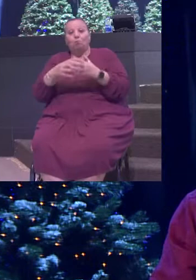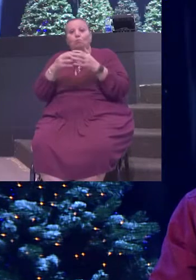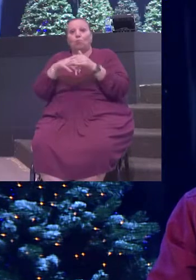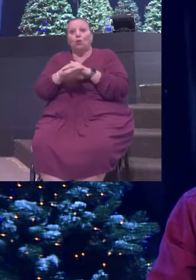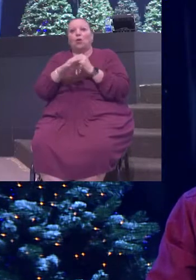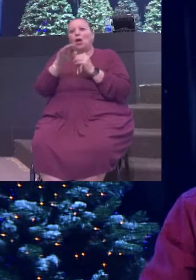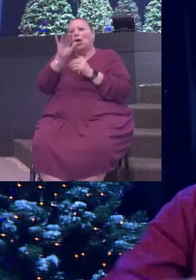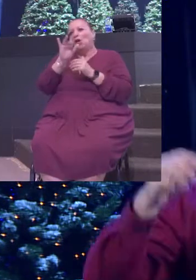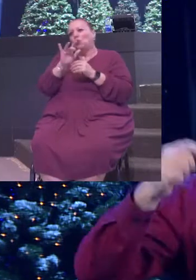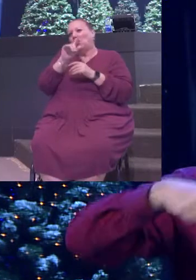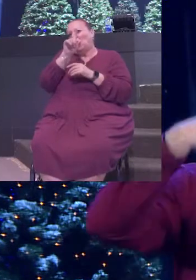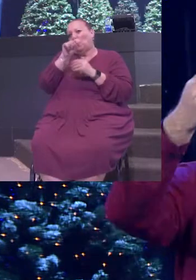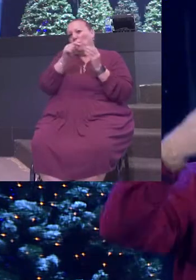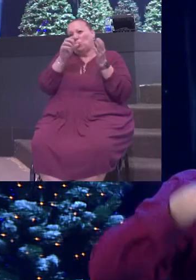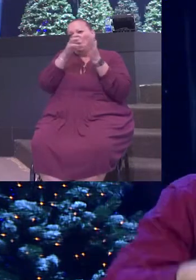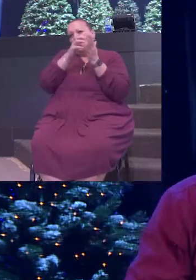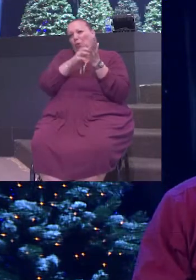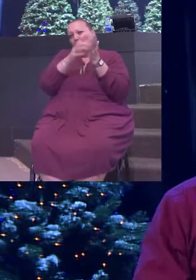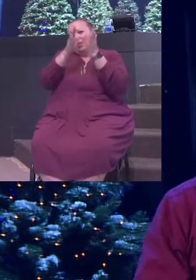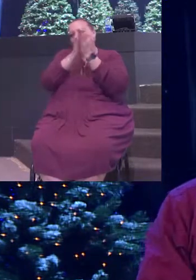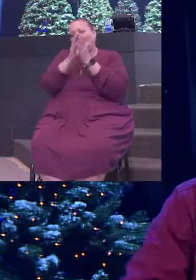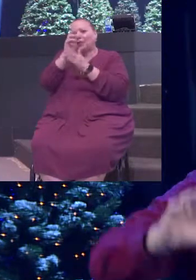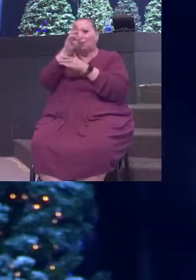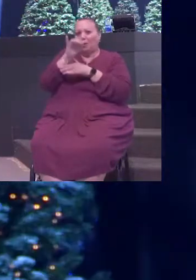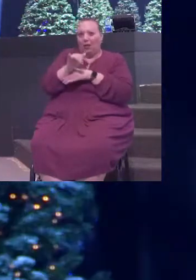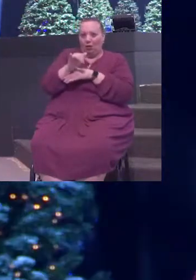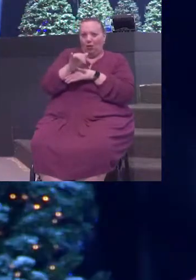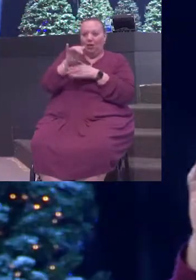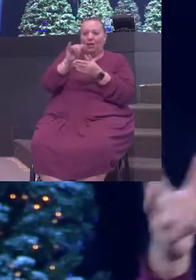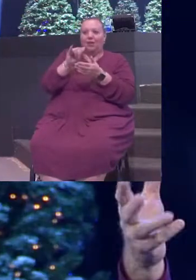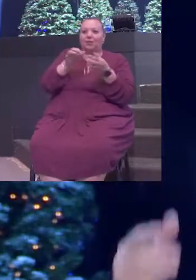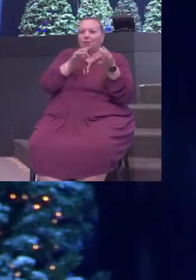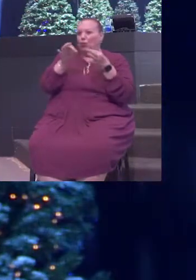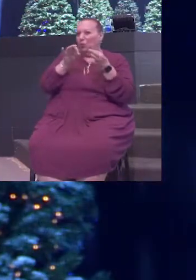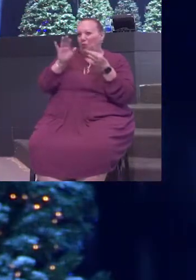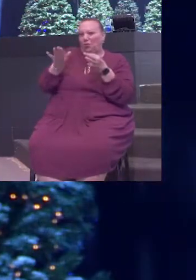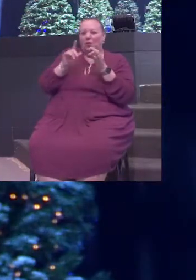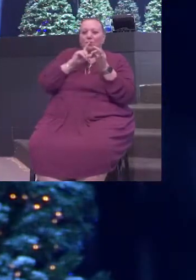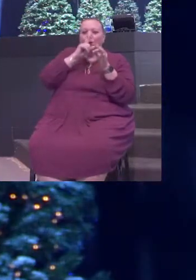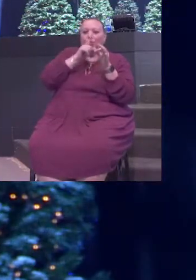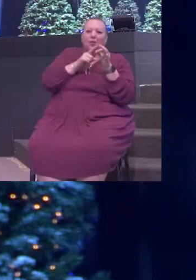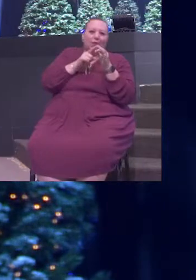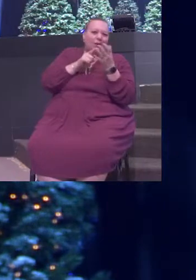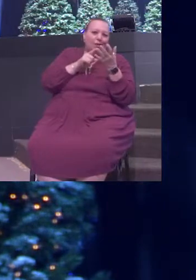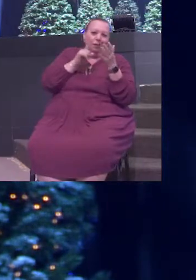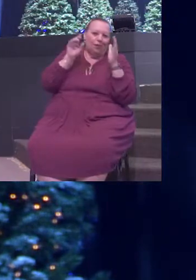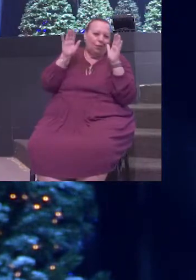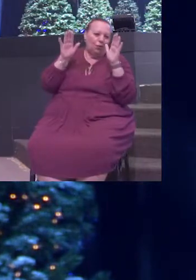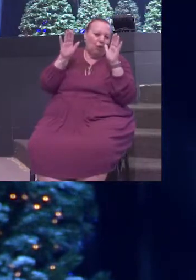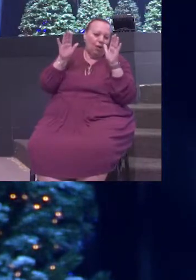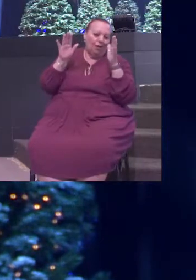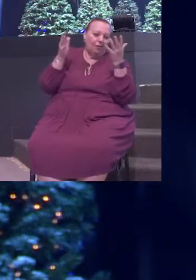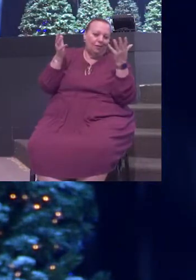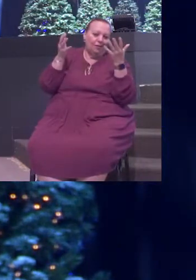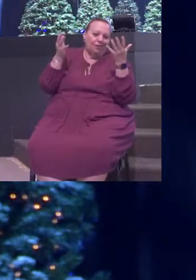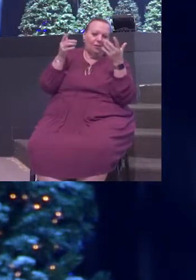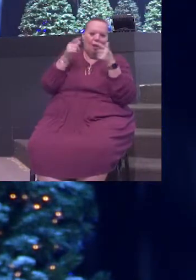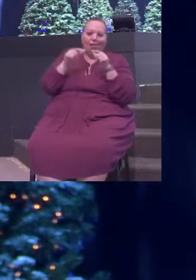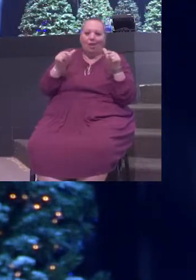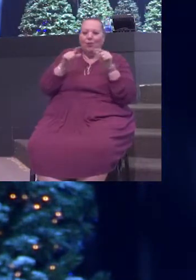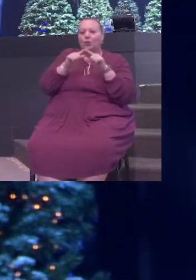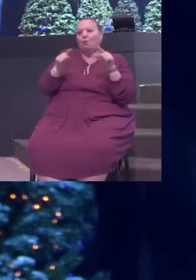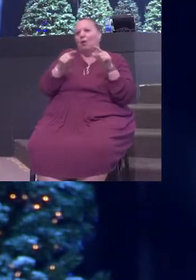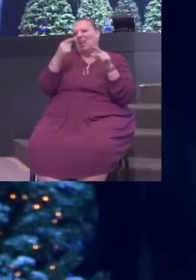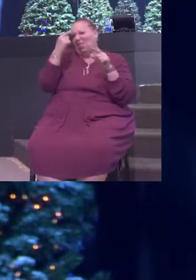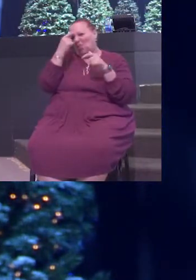chapter about 25 questions that he would like to ask Mary. Now, this isn't descriptive of his really great language, but